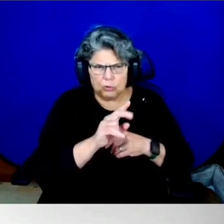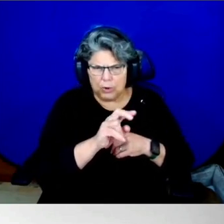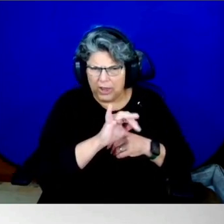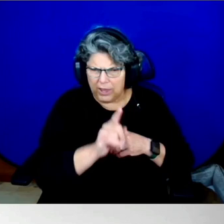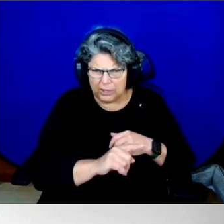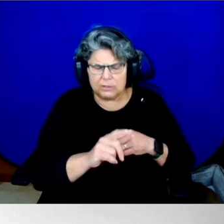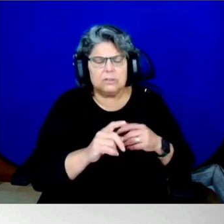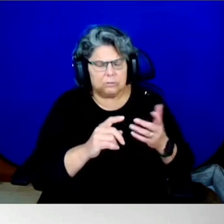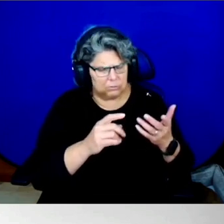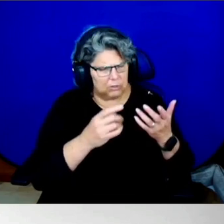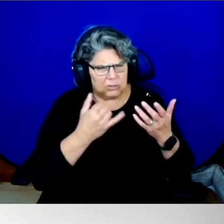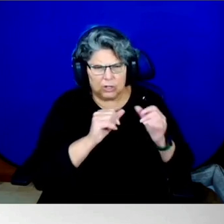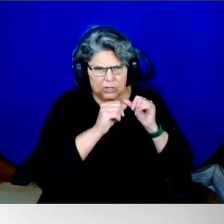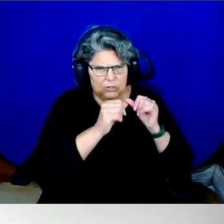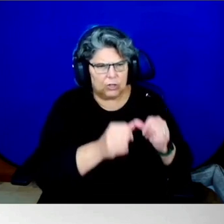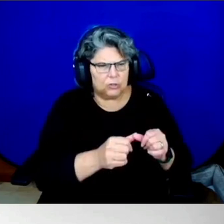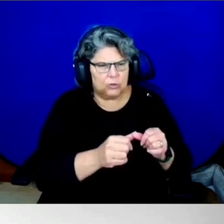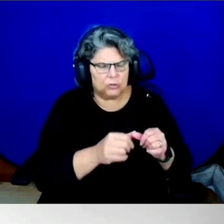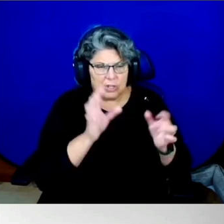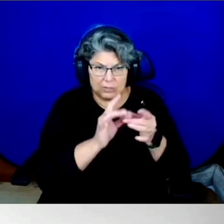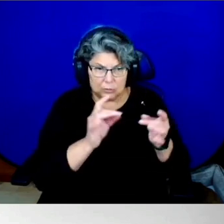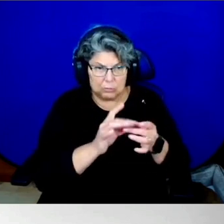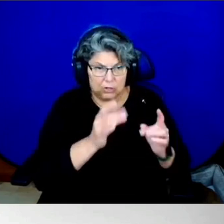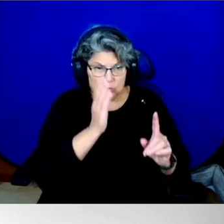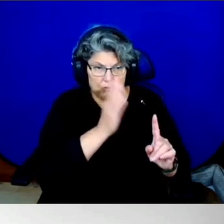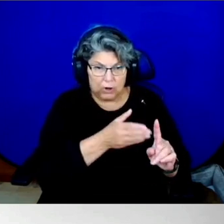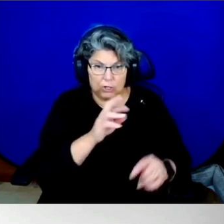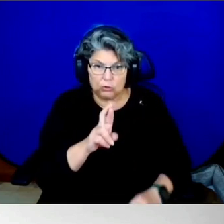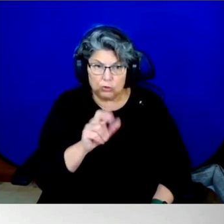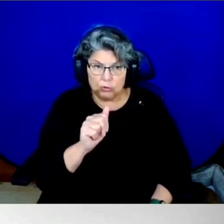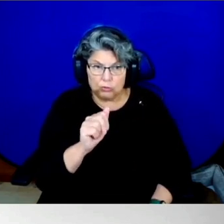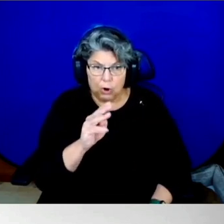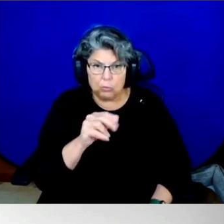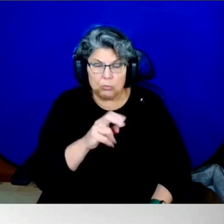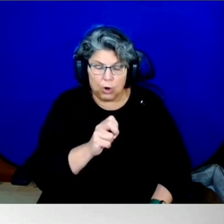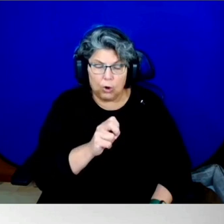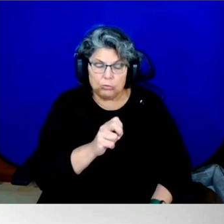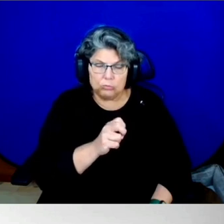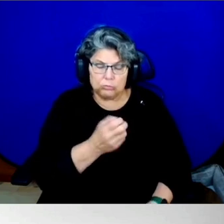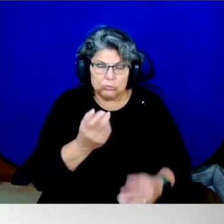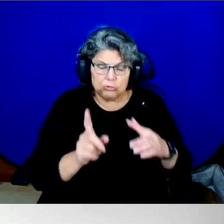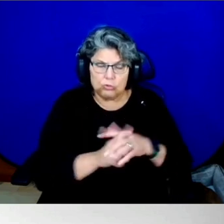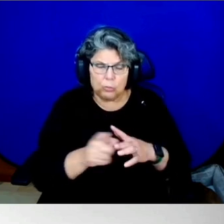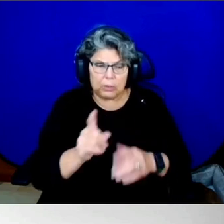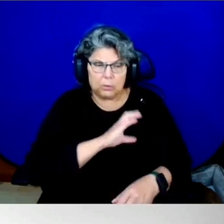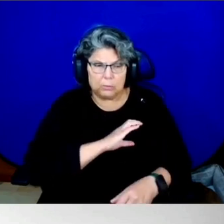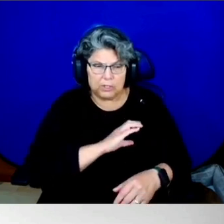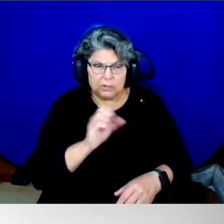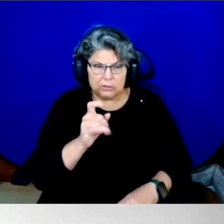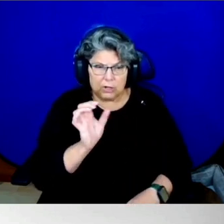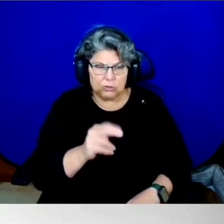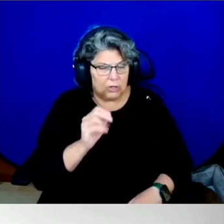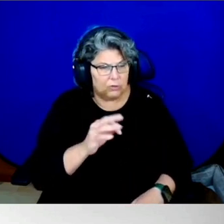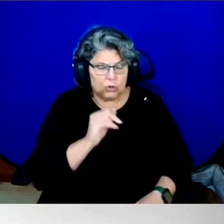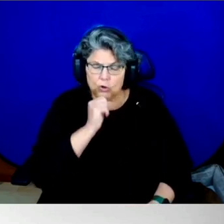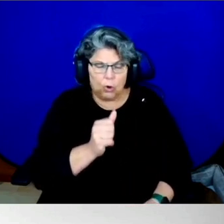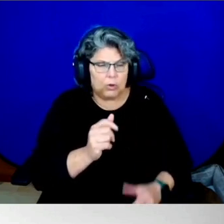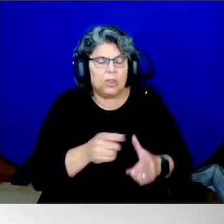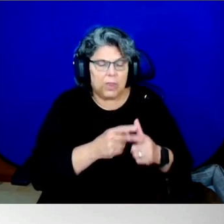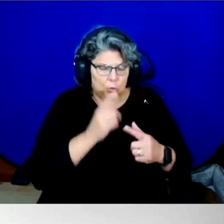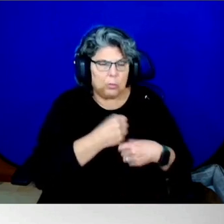release. This message is directly to Ramon. Turn yourself in. If you don't, you're going to make things harder